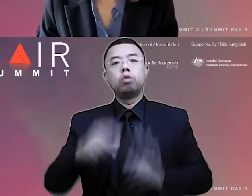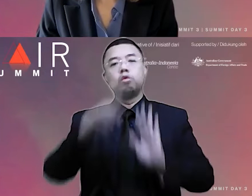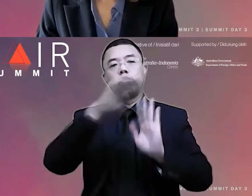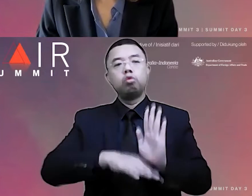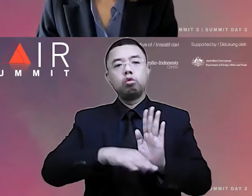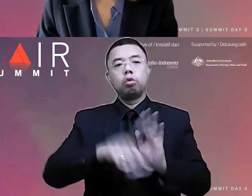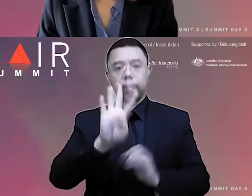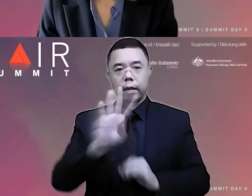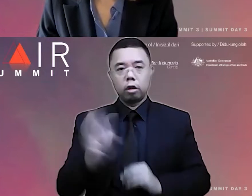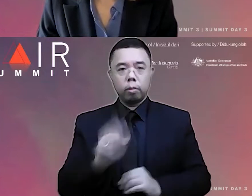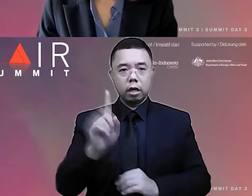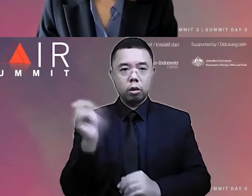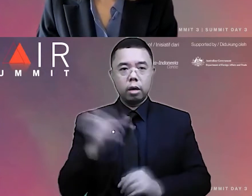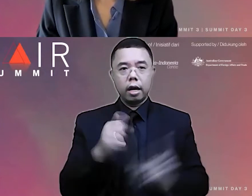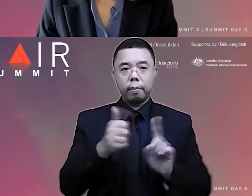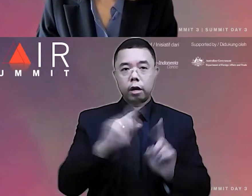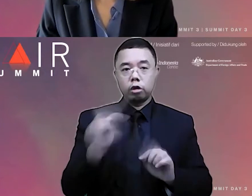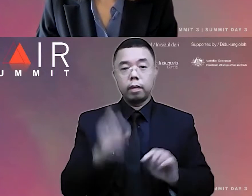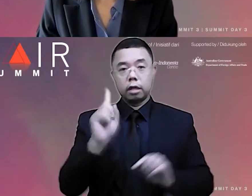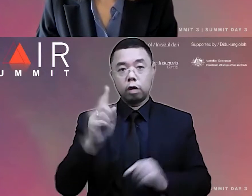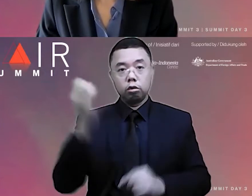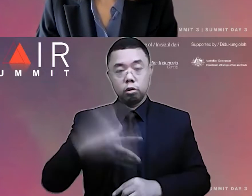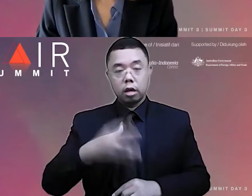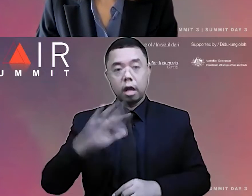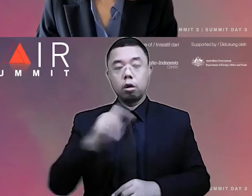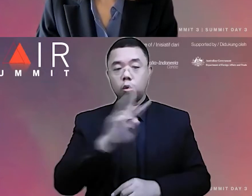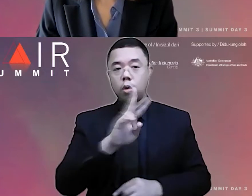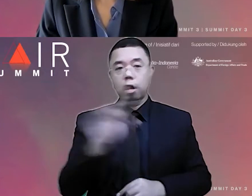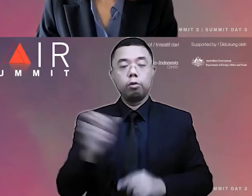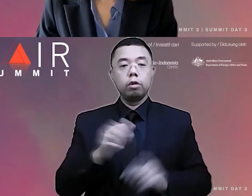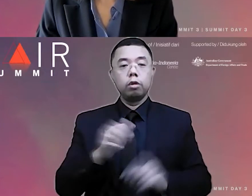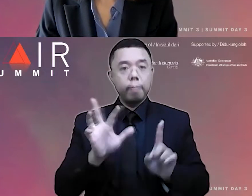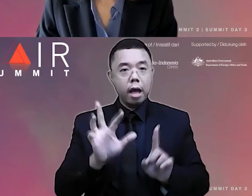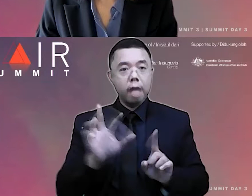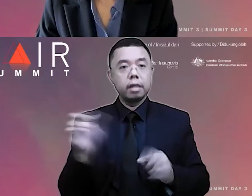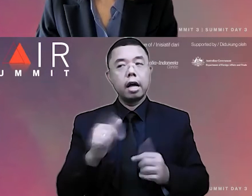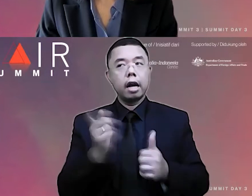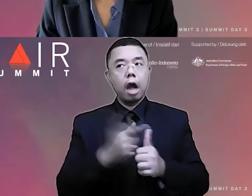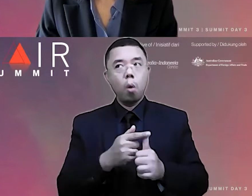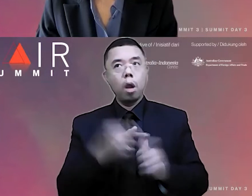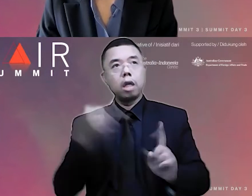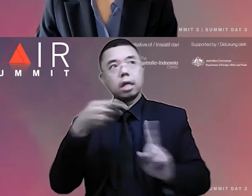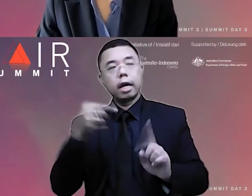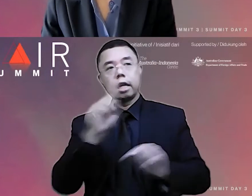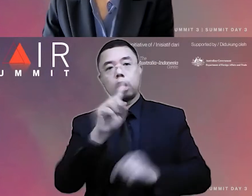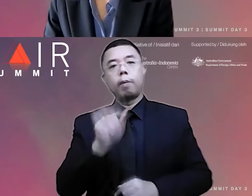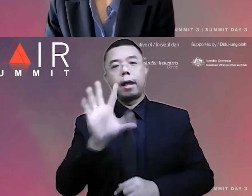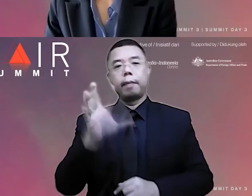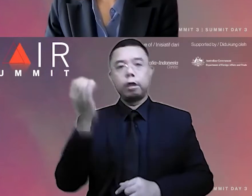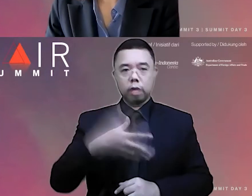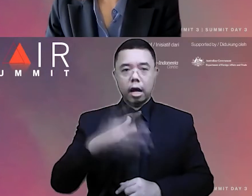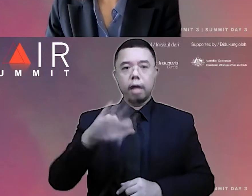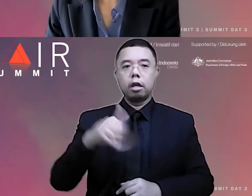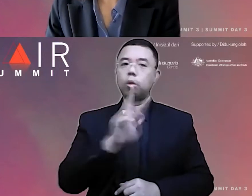million in 2019, and projected to become only 1.5 million in 2021. For domestic